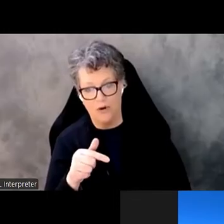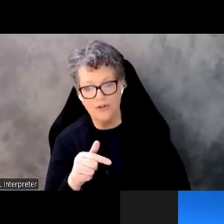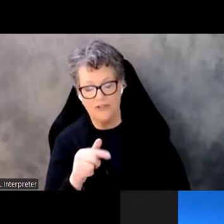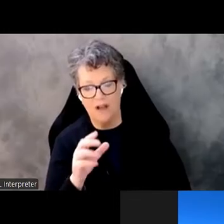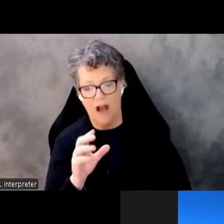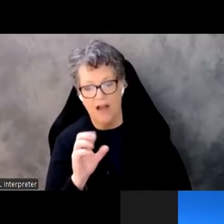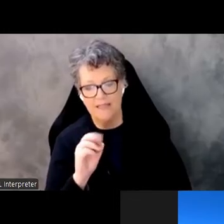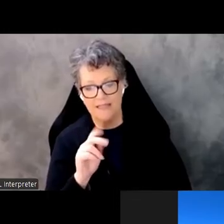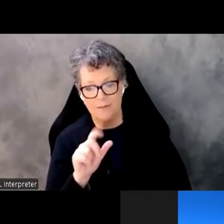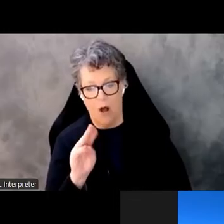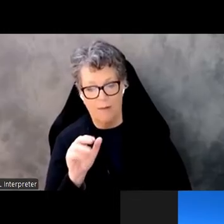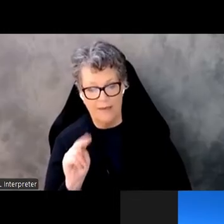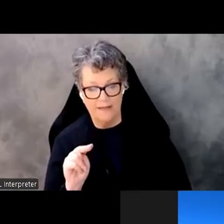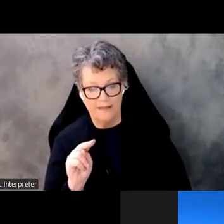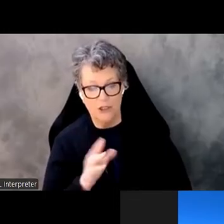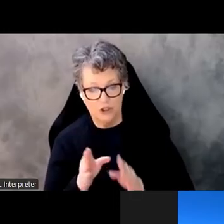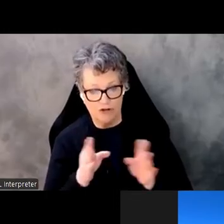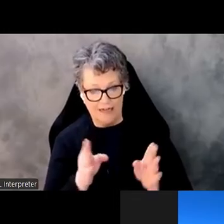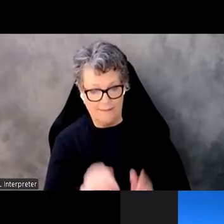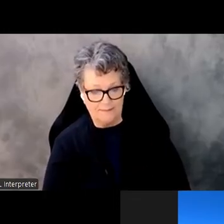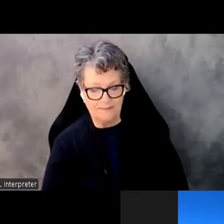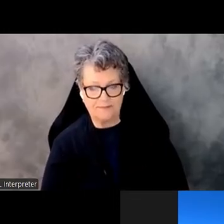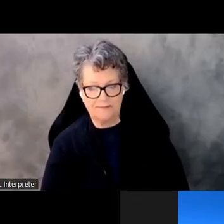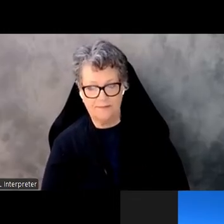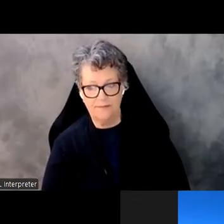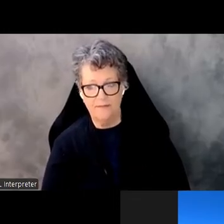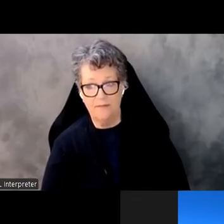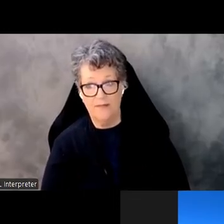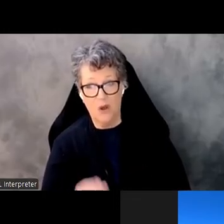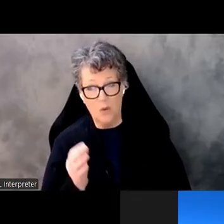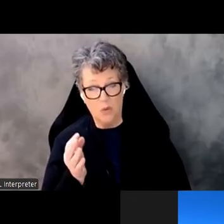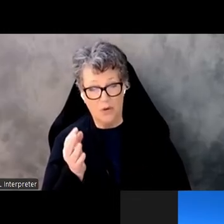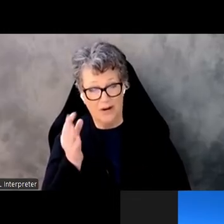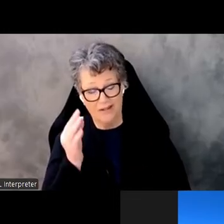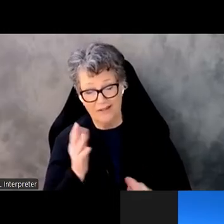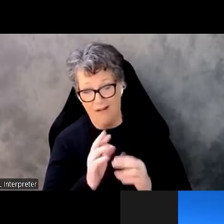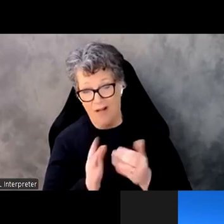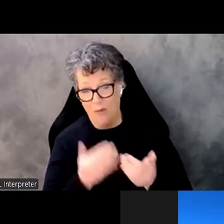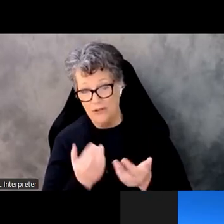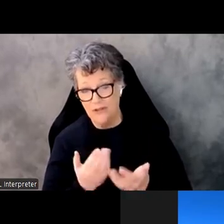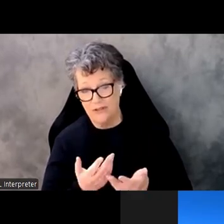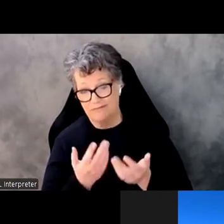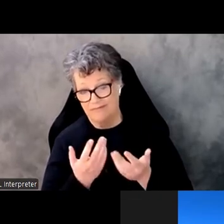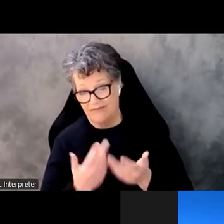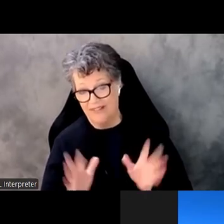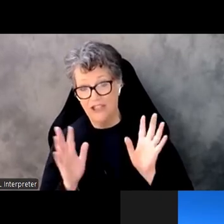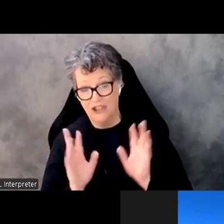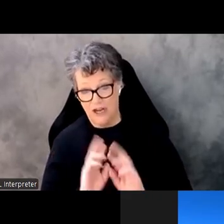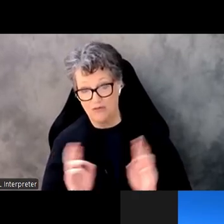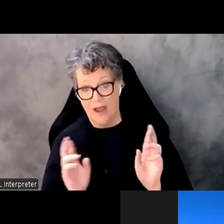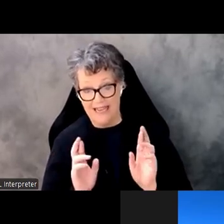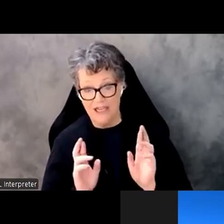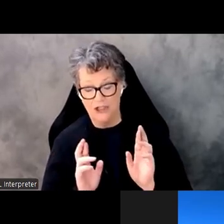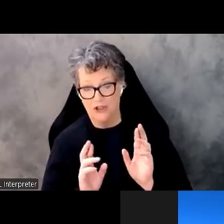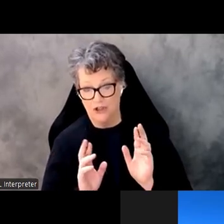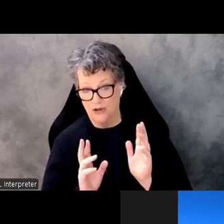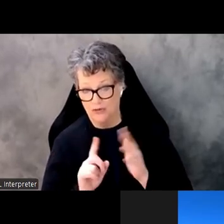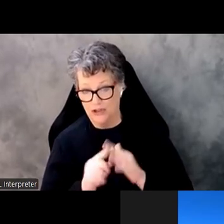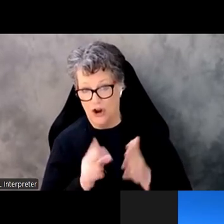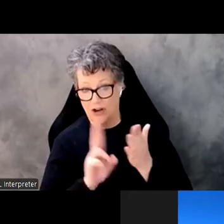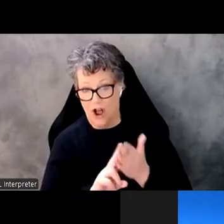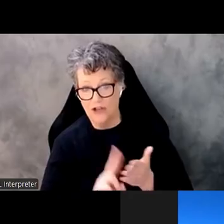Smallman Street. We are close to executing contracts to do some slight